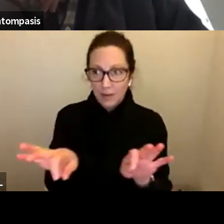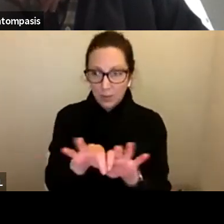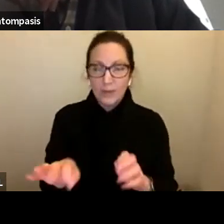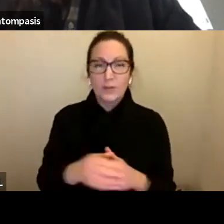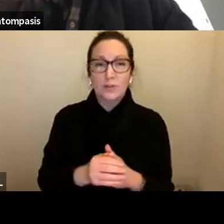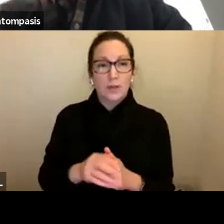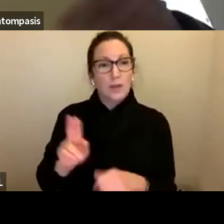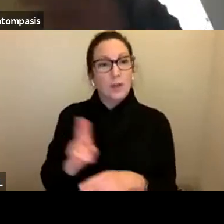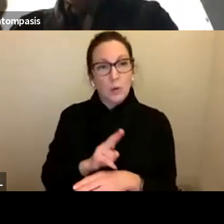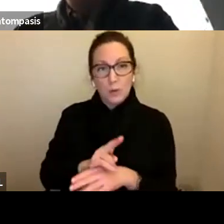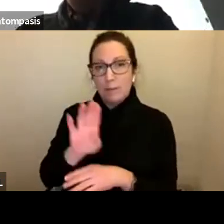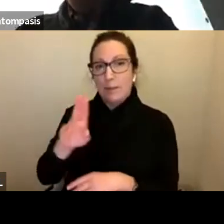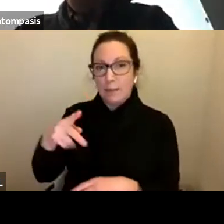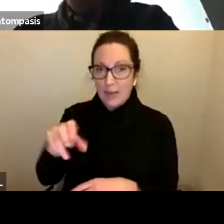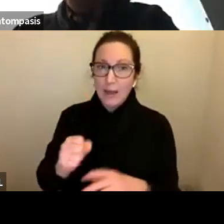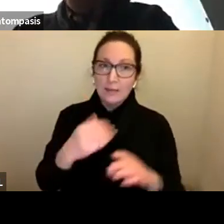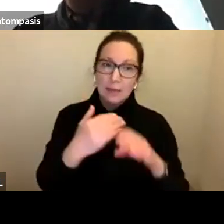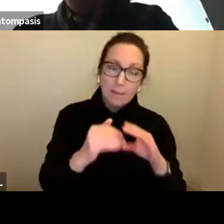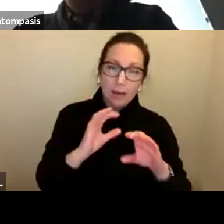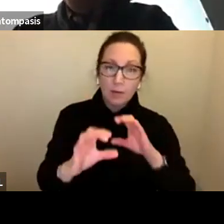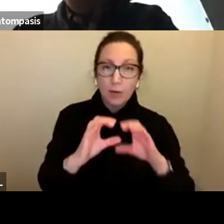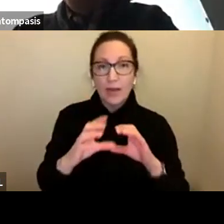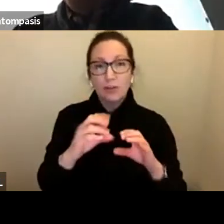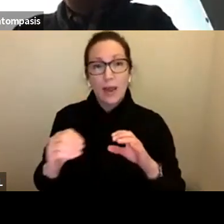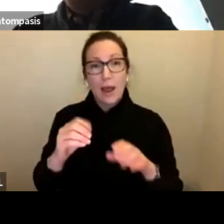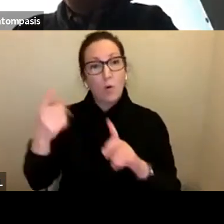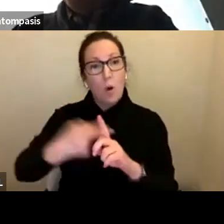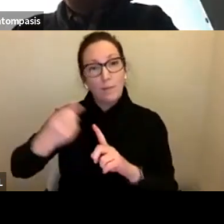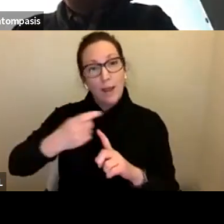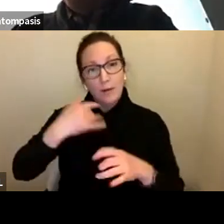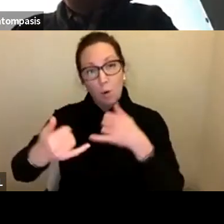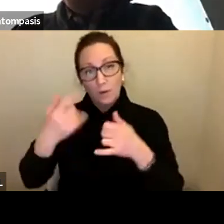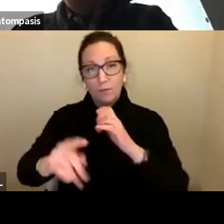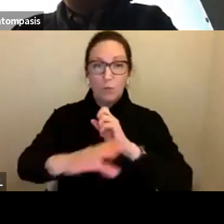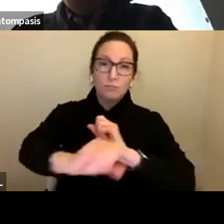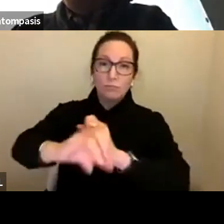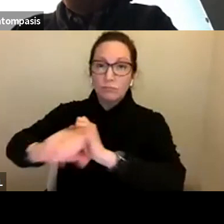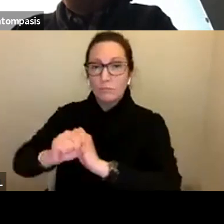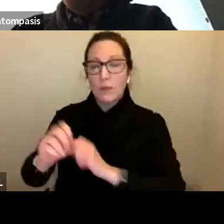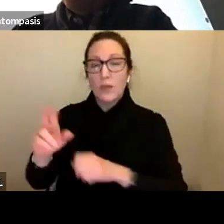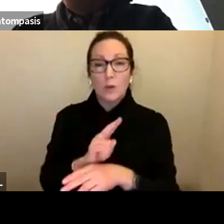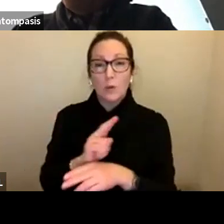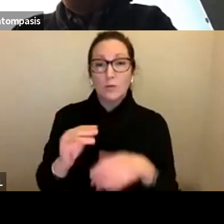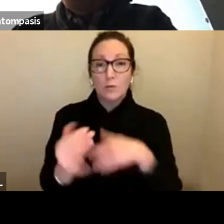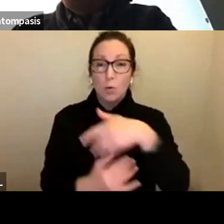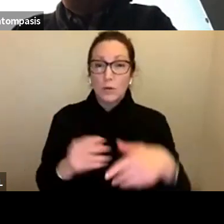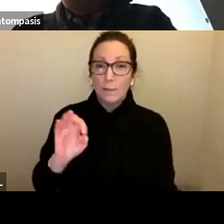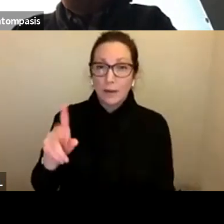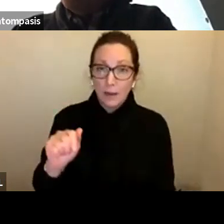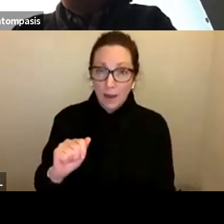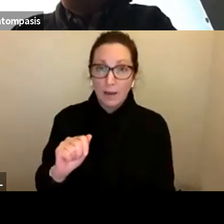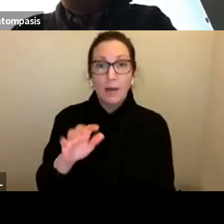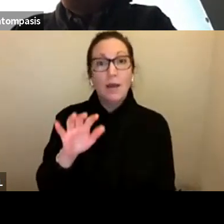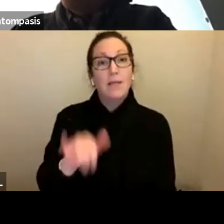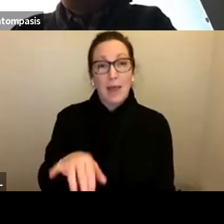and other BPS email communication and robocalls to talk about these sessions. Use social media. This 101 session could also be done